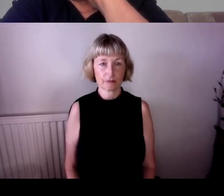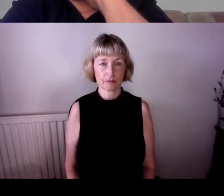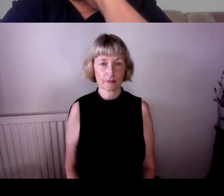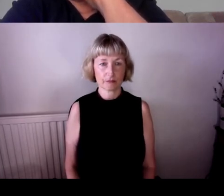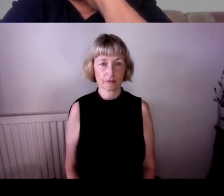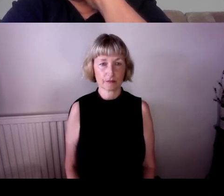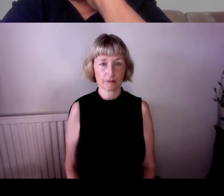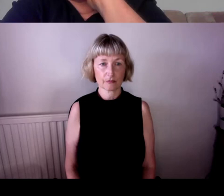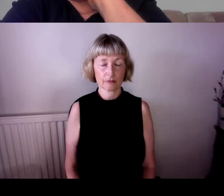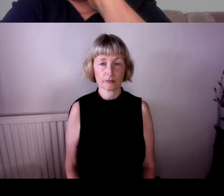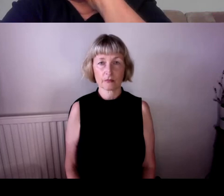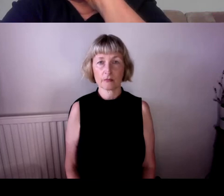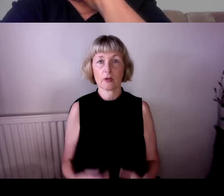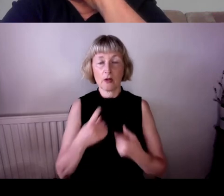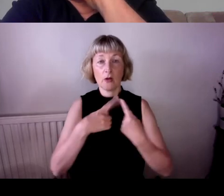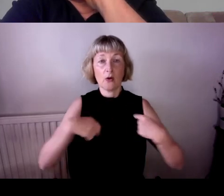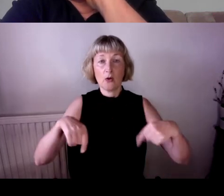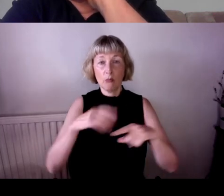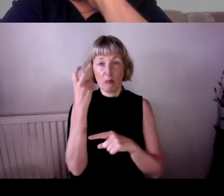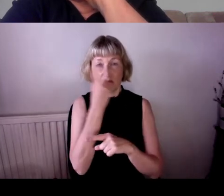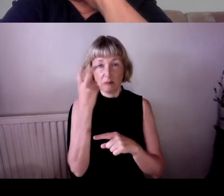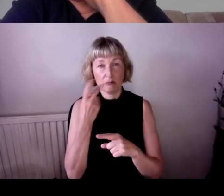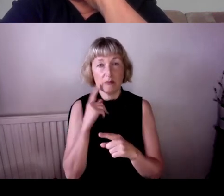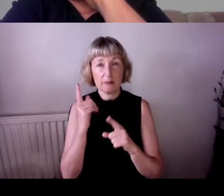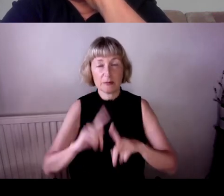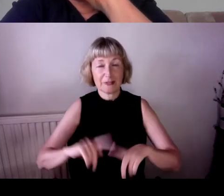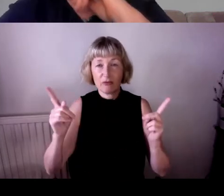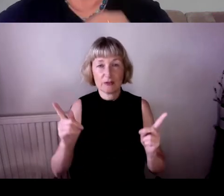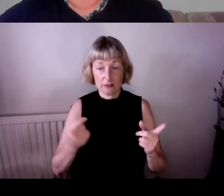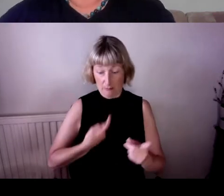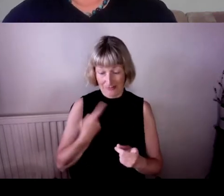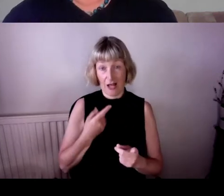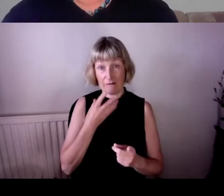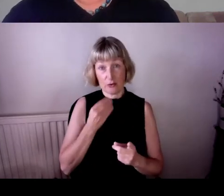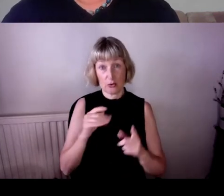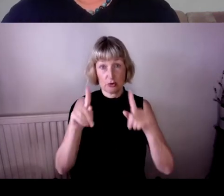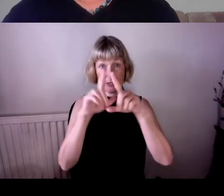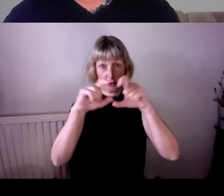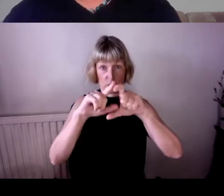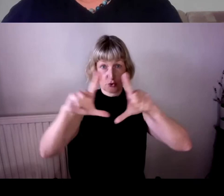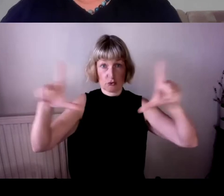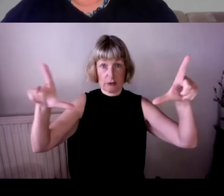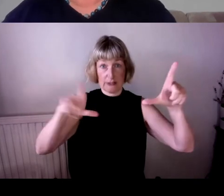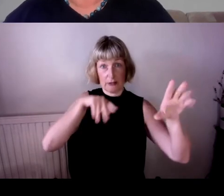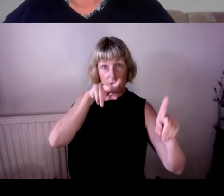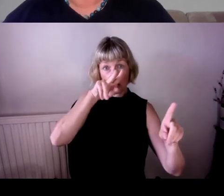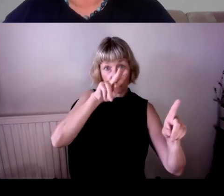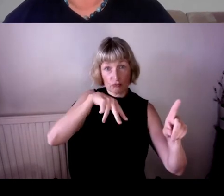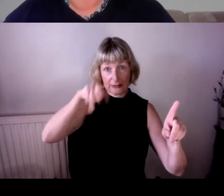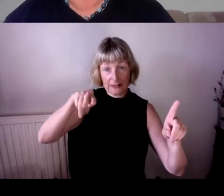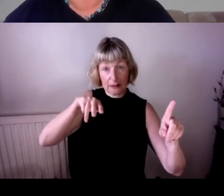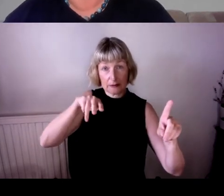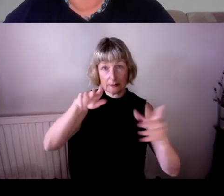adaptions may be slightly different. For example, for myself, I do use a screen reader sometimes, maybe when my eyes get